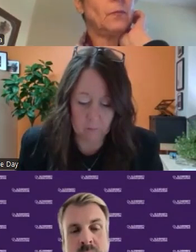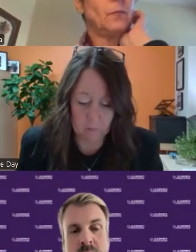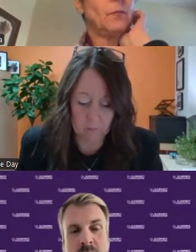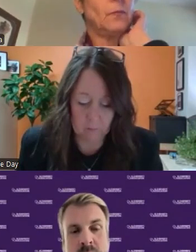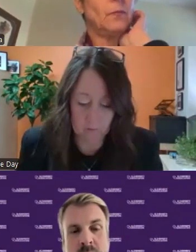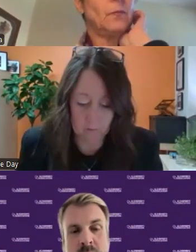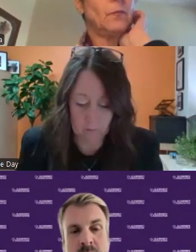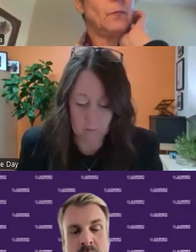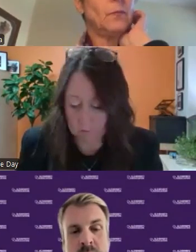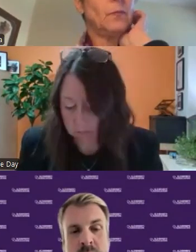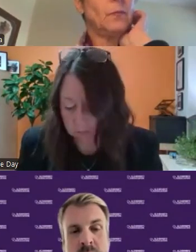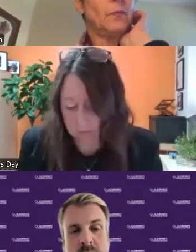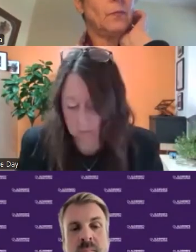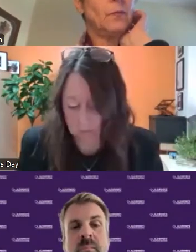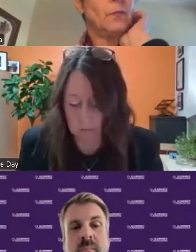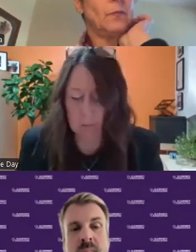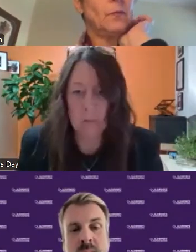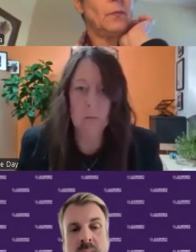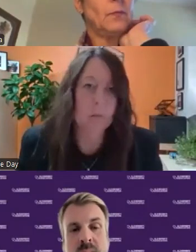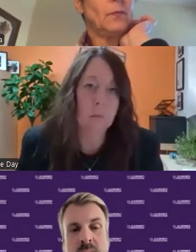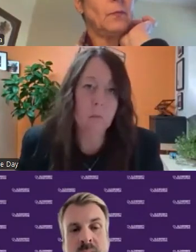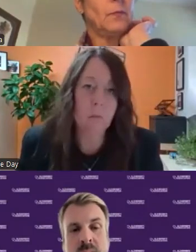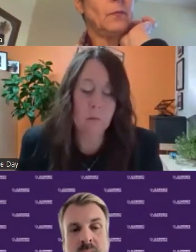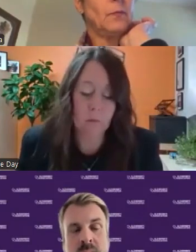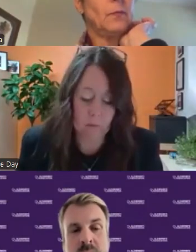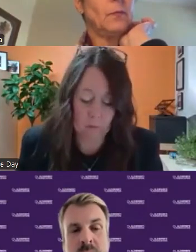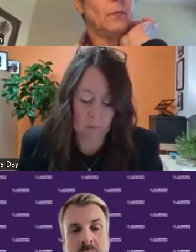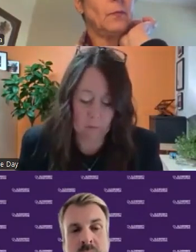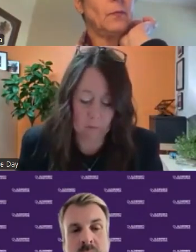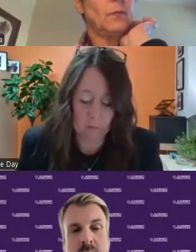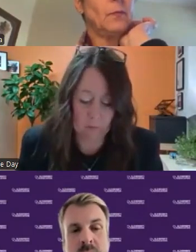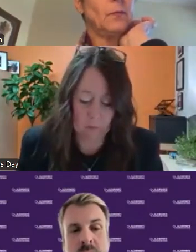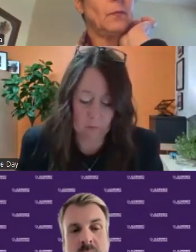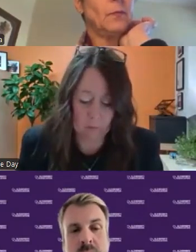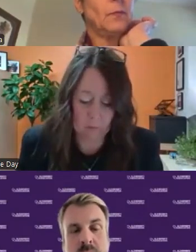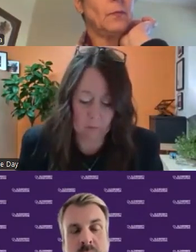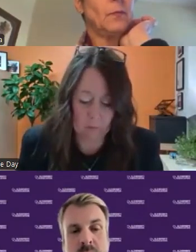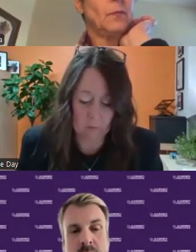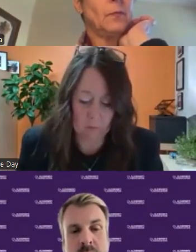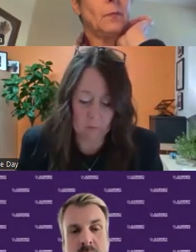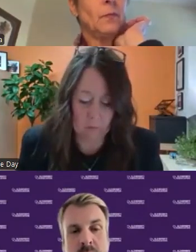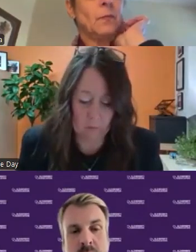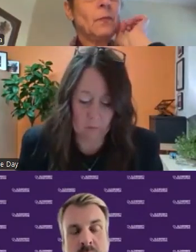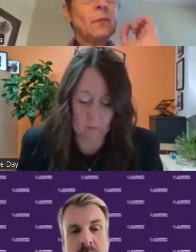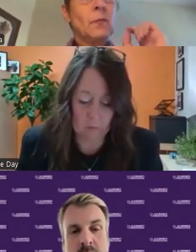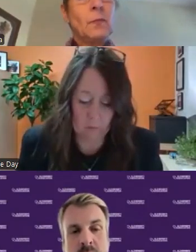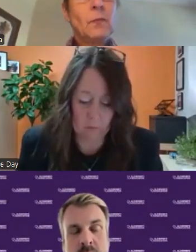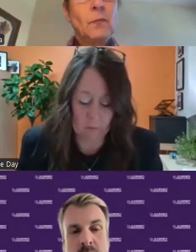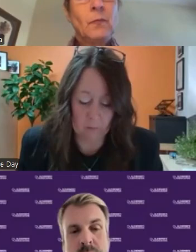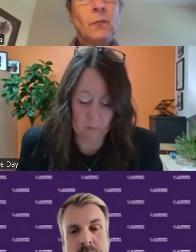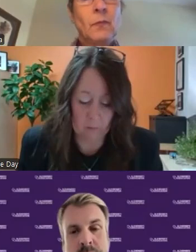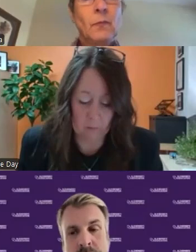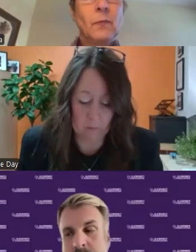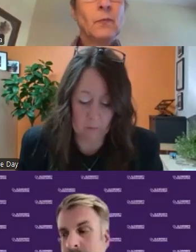35, while it ensures that that managed care or the MCO tax has to go to just these